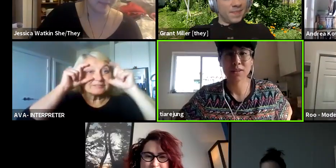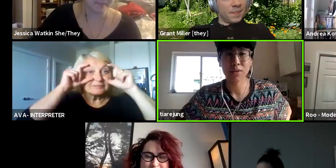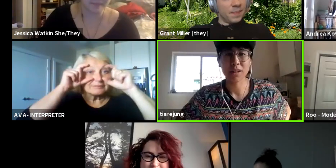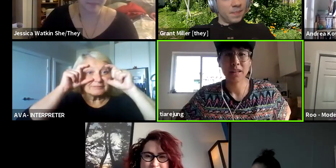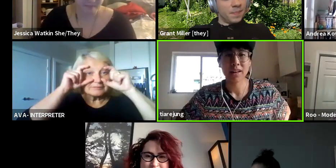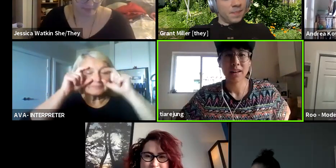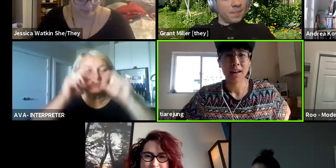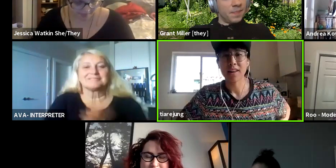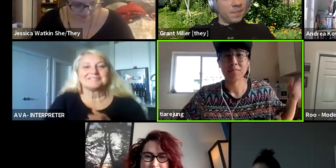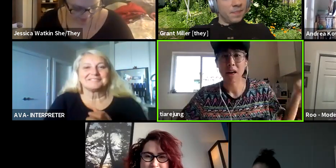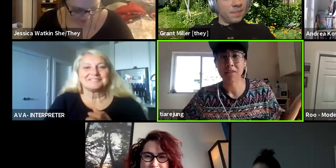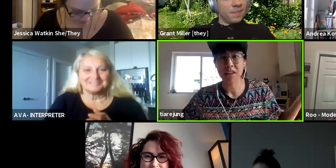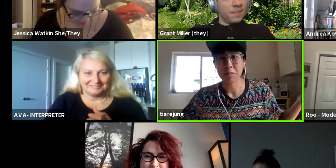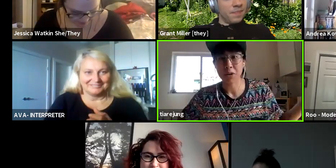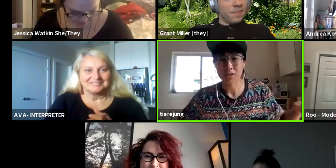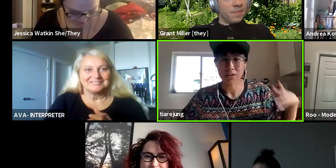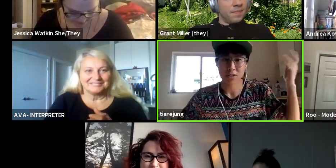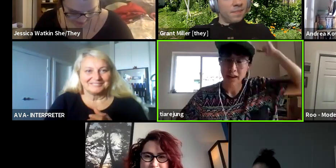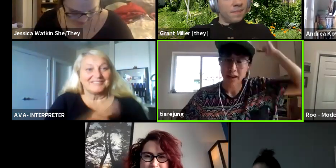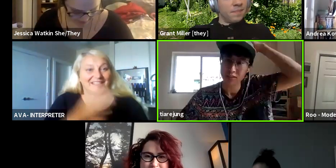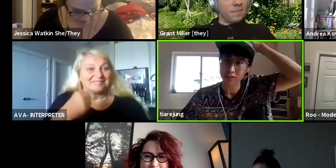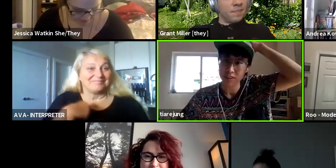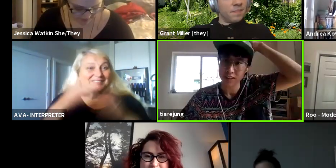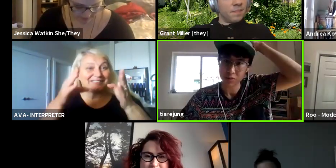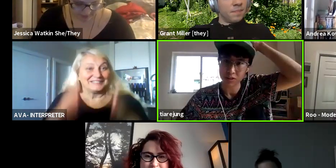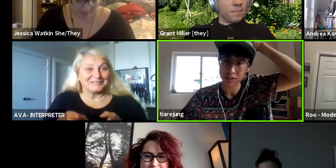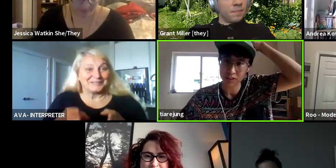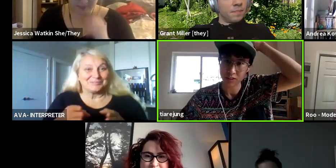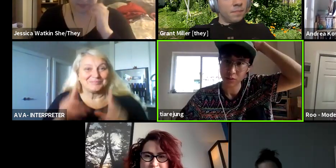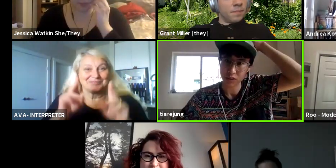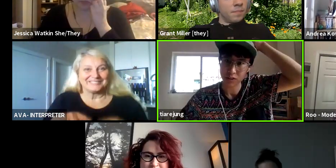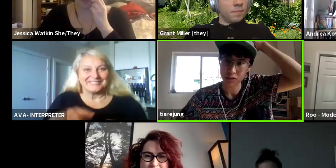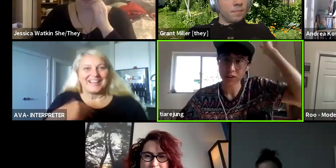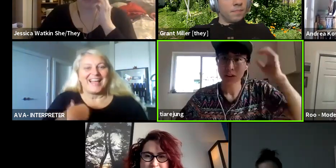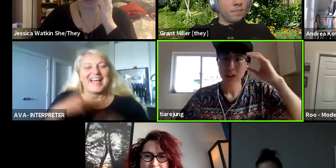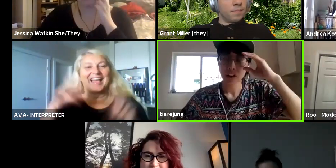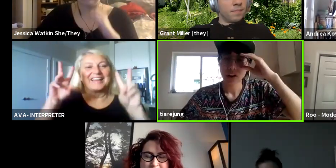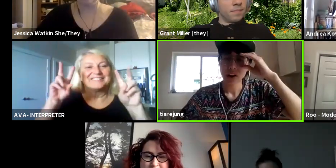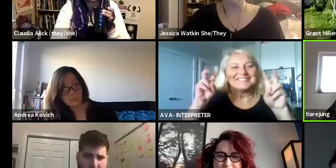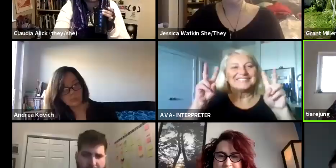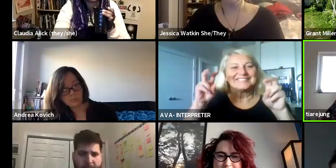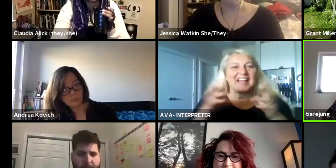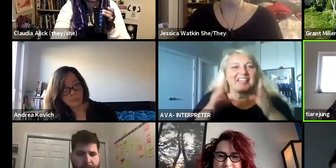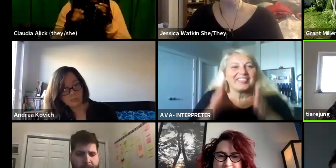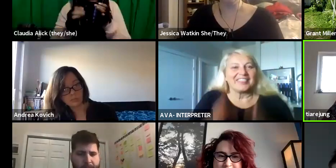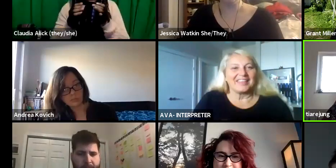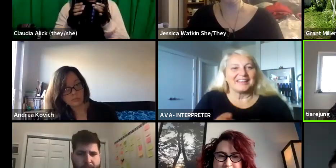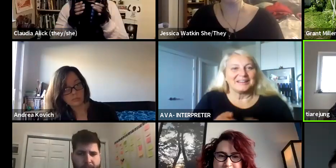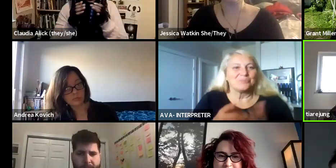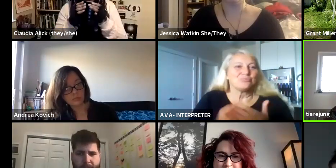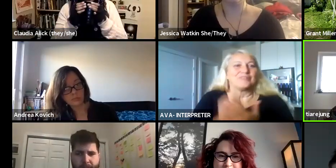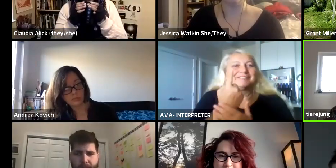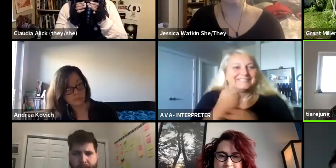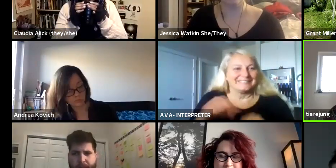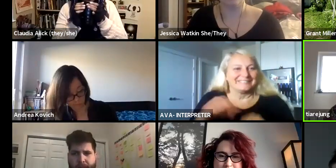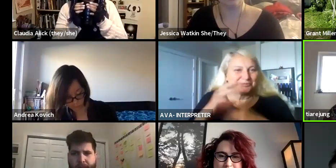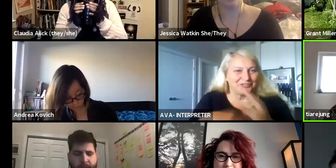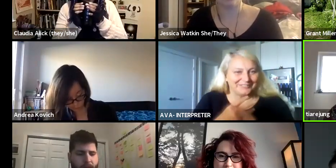I'm also a thin person, so I have thin privilege in the world. And how am